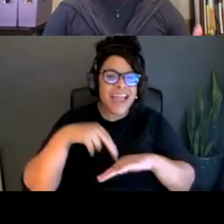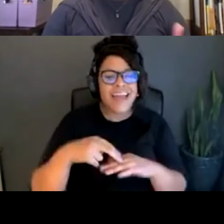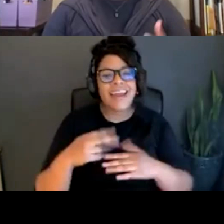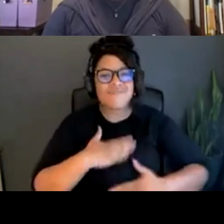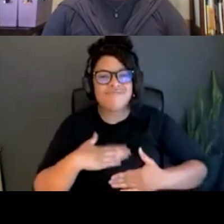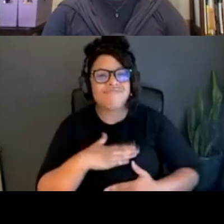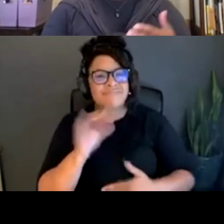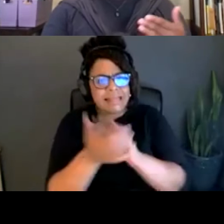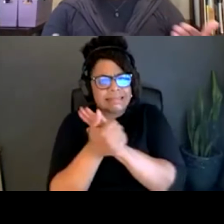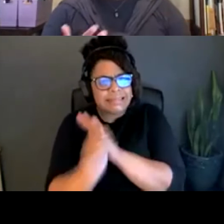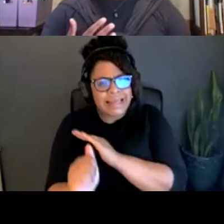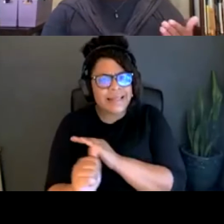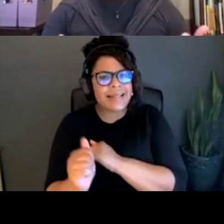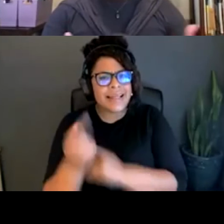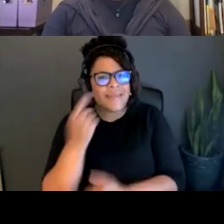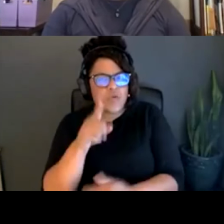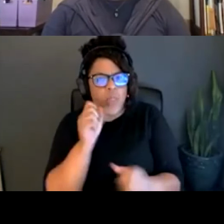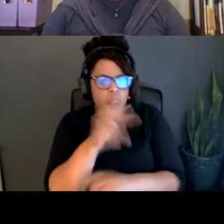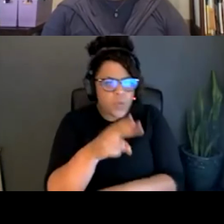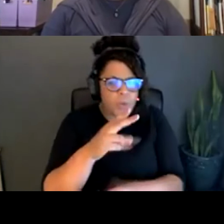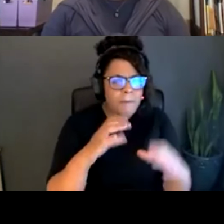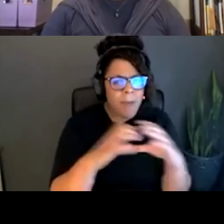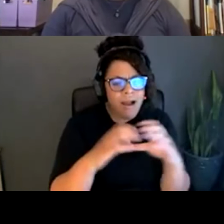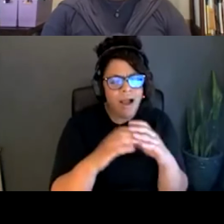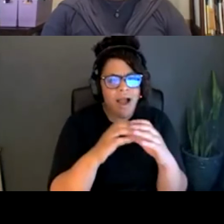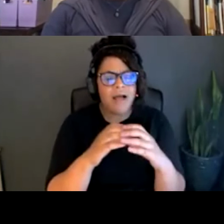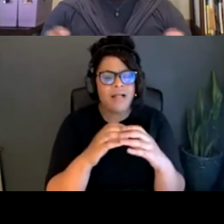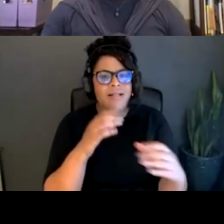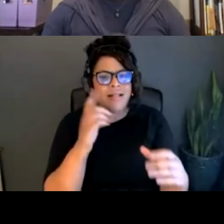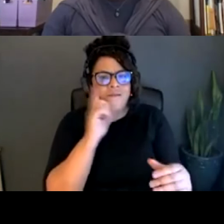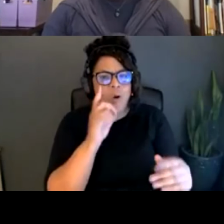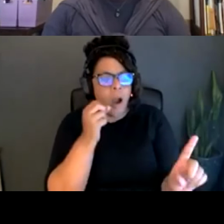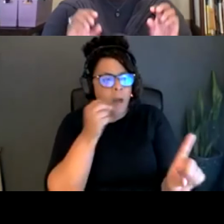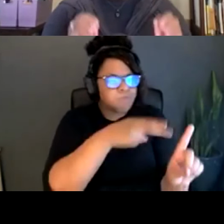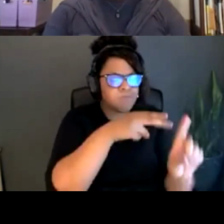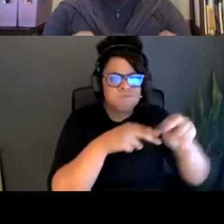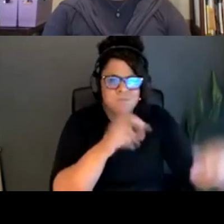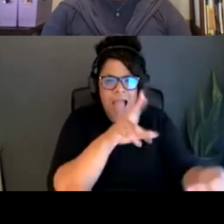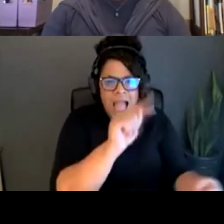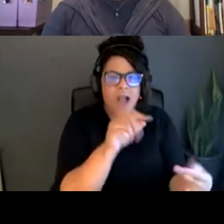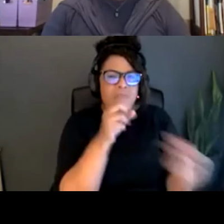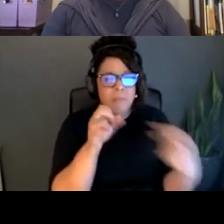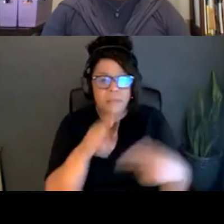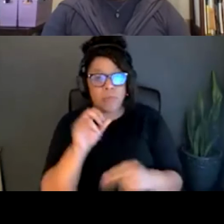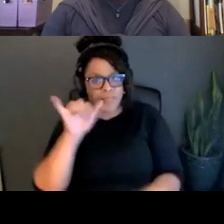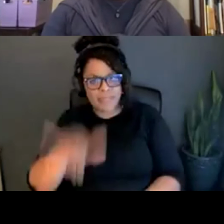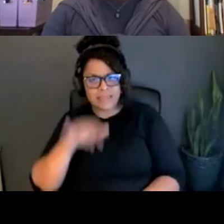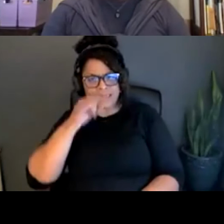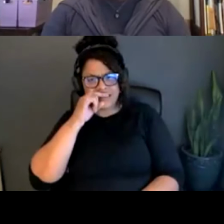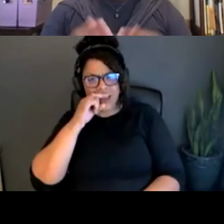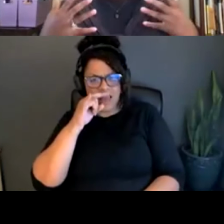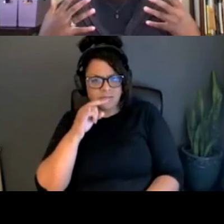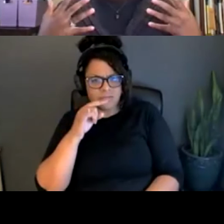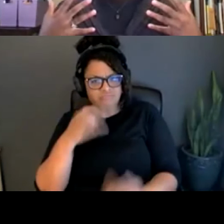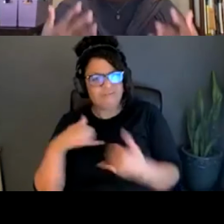the skill to which you're able to throw the ball to get people out. And so this childhood